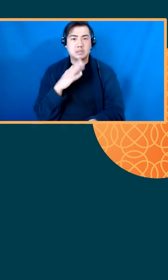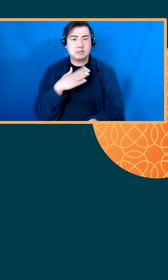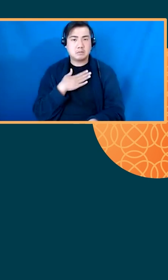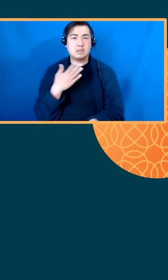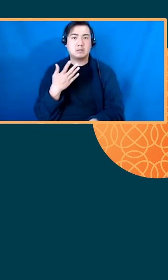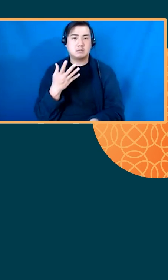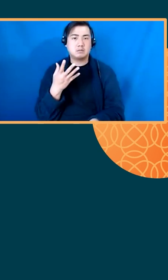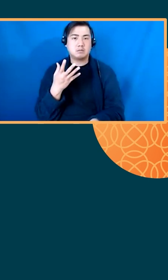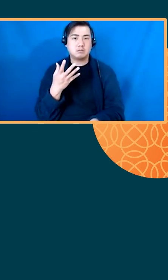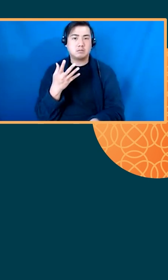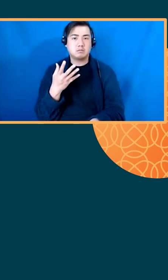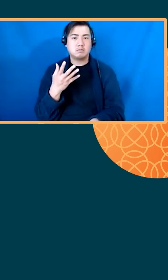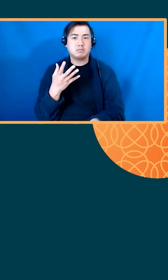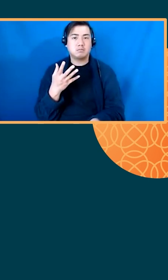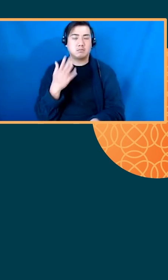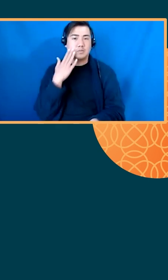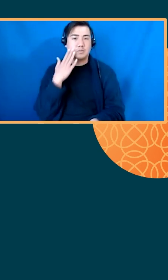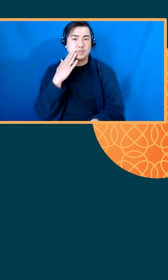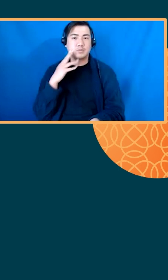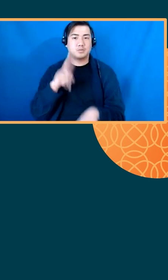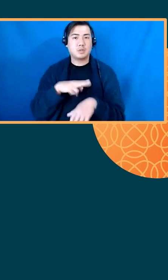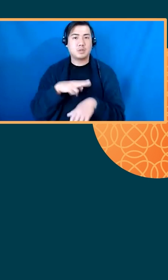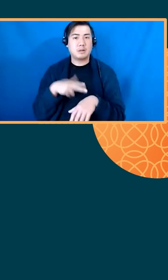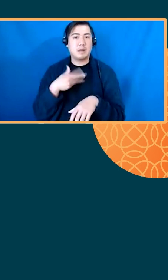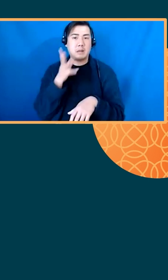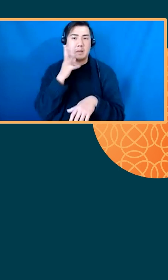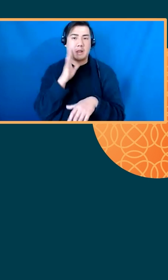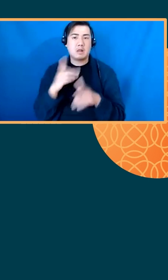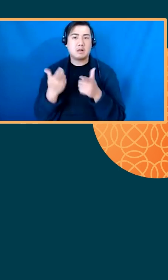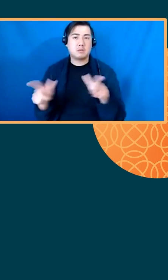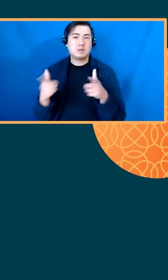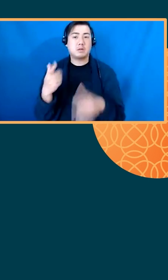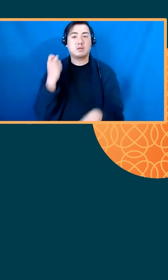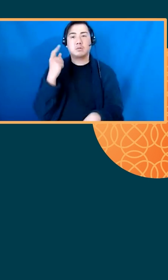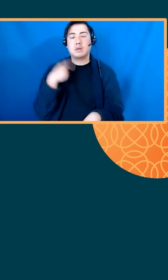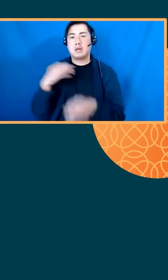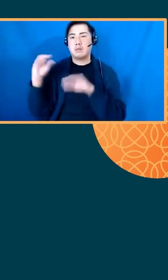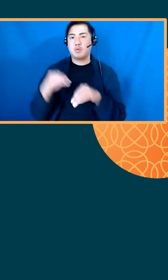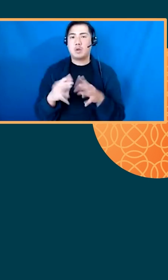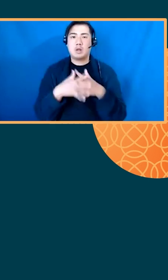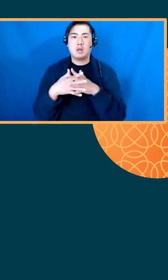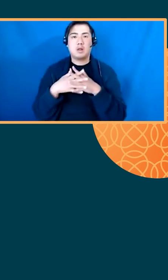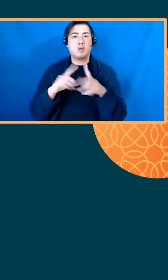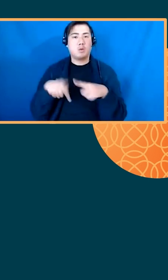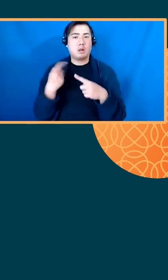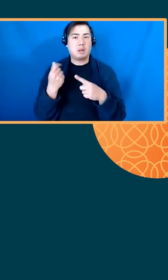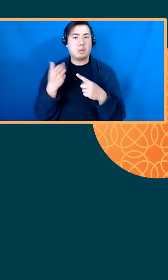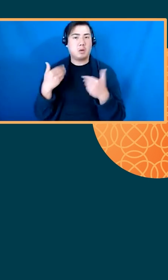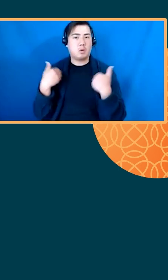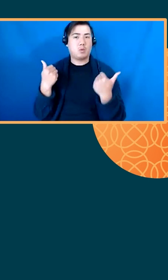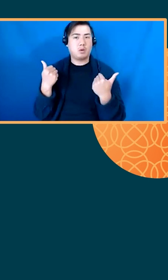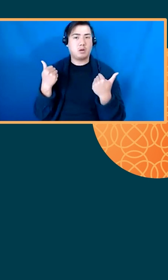because I came a little bit later in life to the US, but it's something that I have